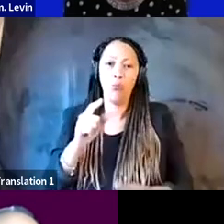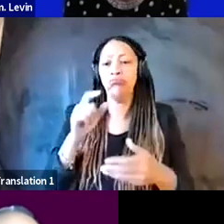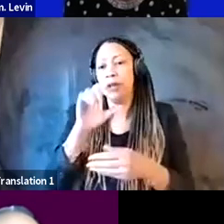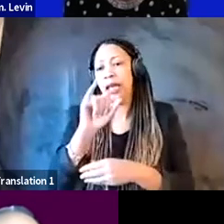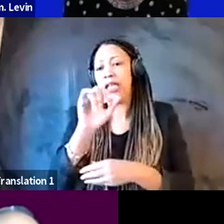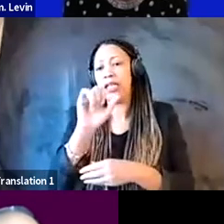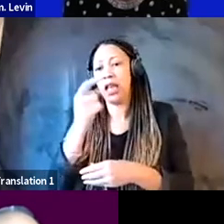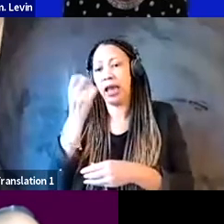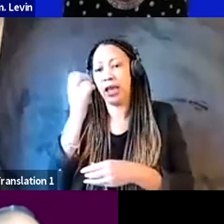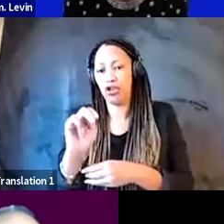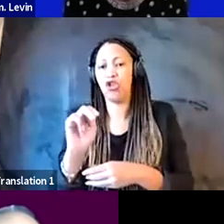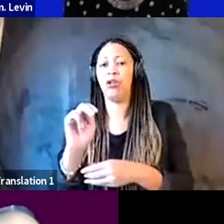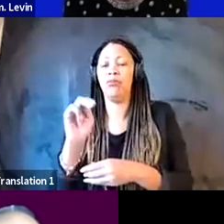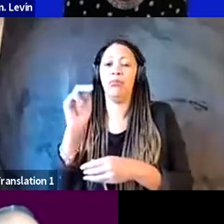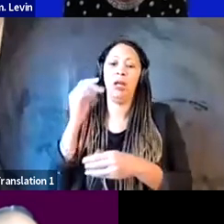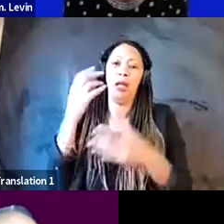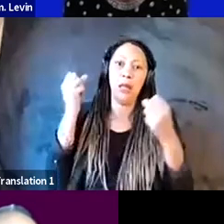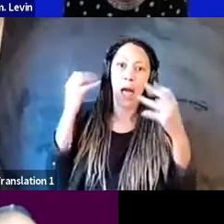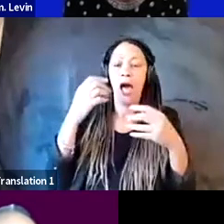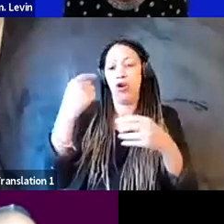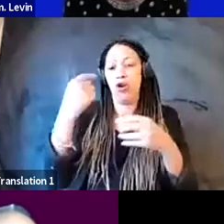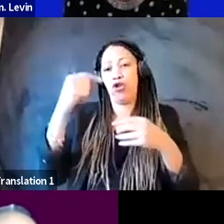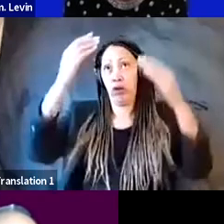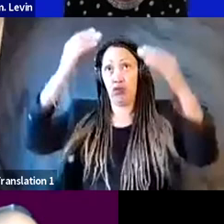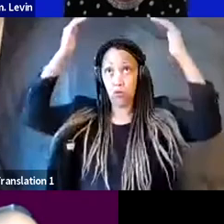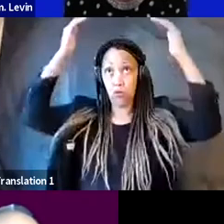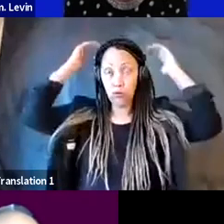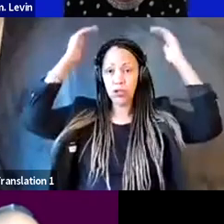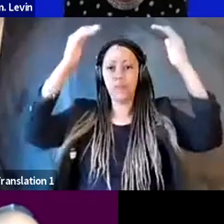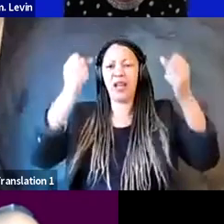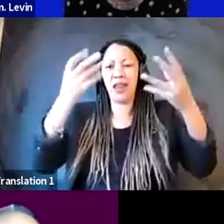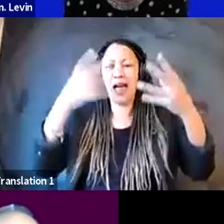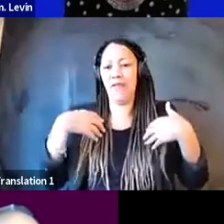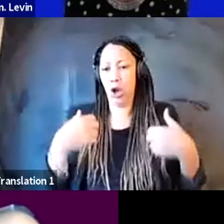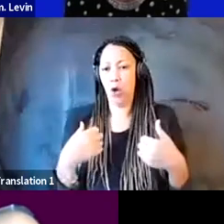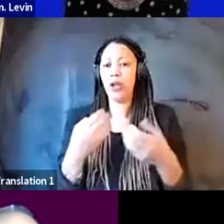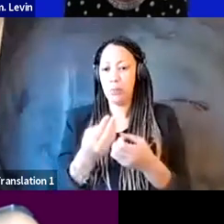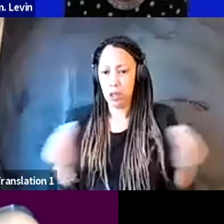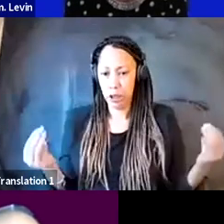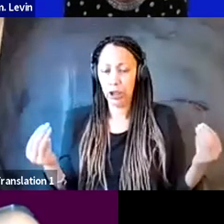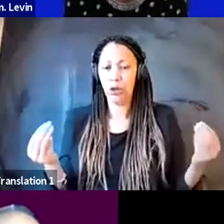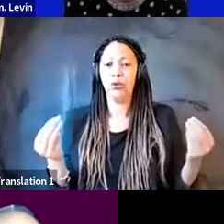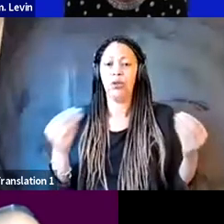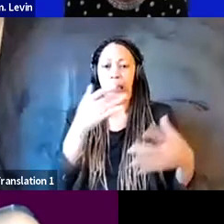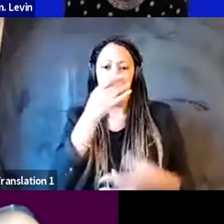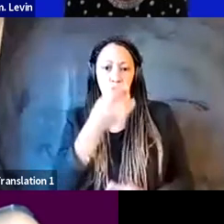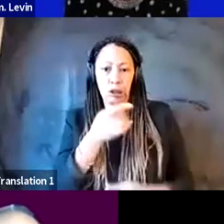there'll be a lot of green roofs. We have a lot of site greenery here, healthy materials.